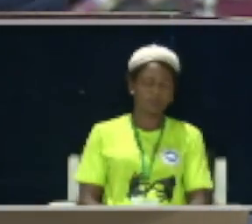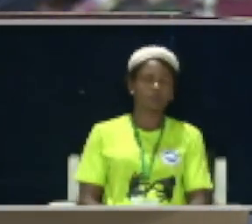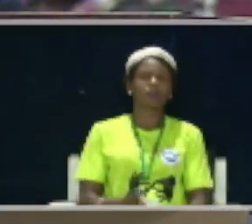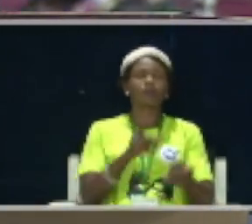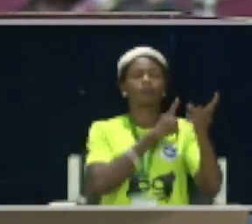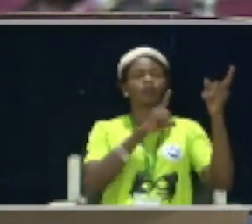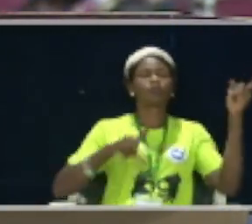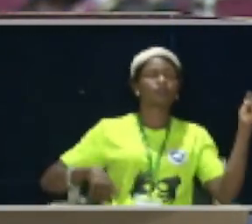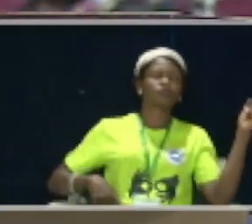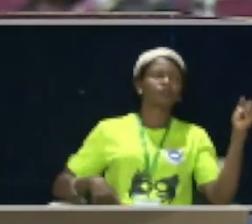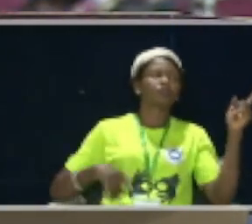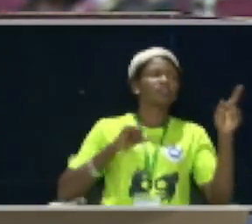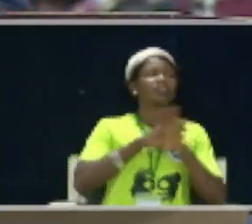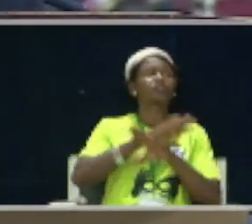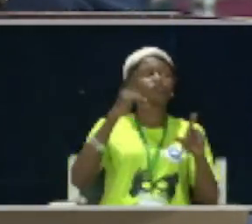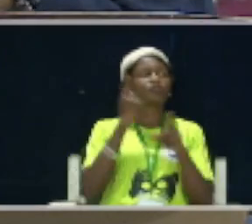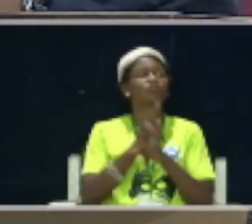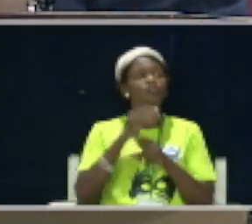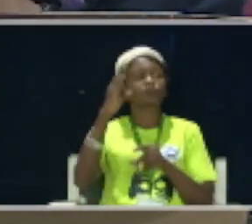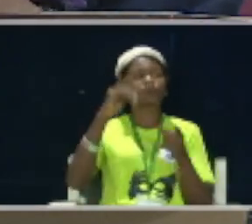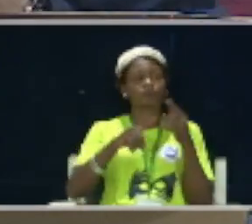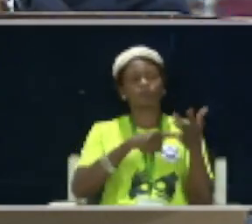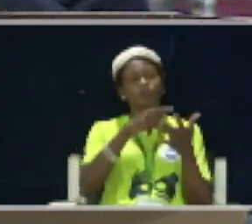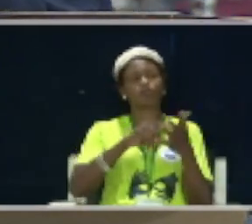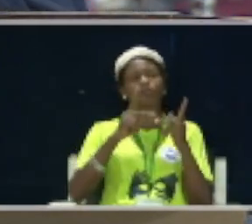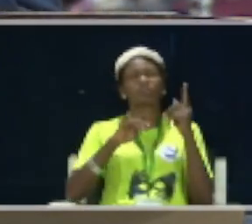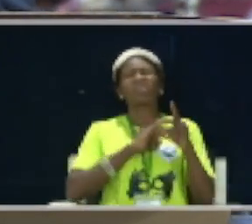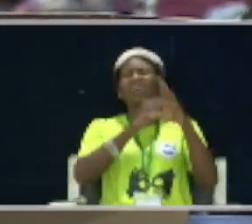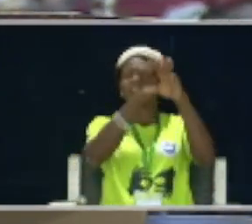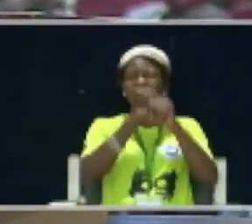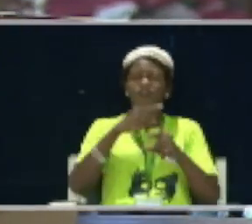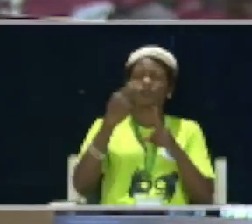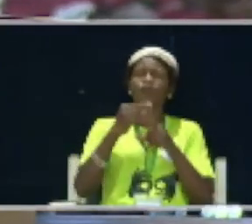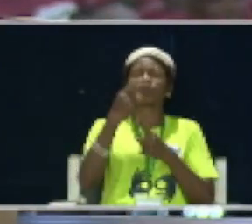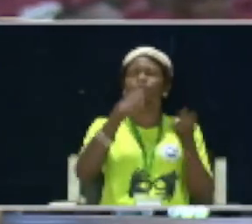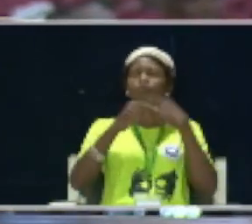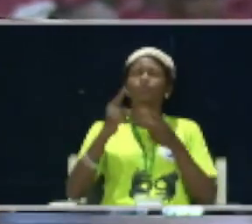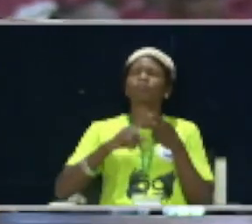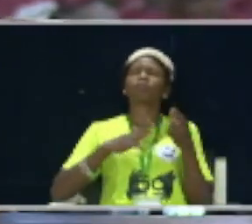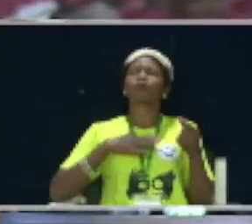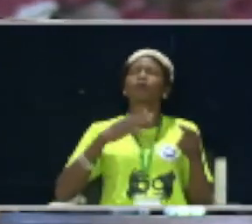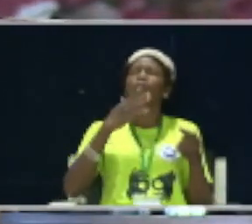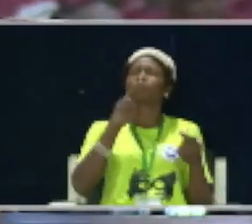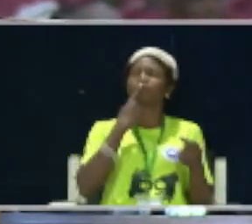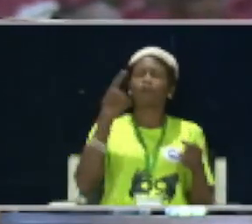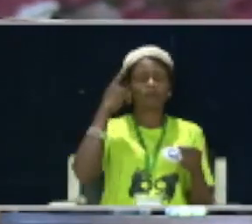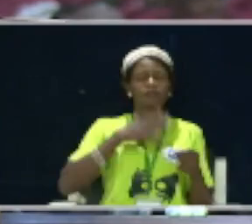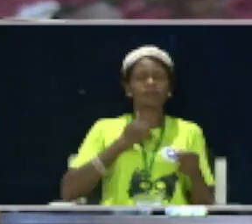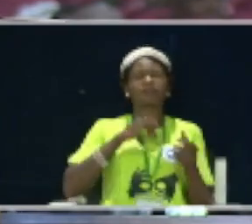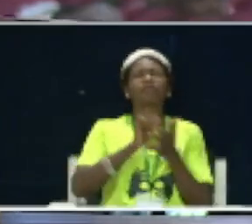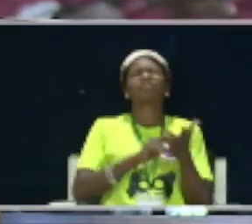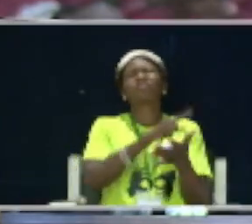Lord, I do not just preach to these people. I receive your word coming from my mouth for myself, that